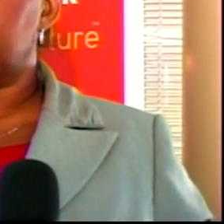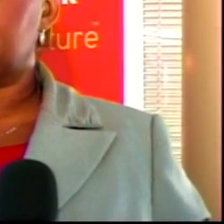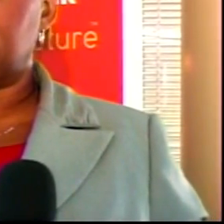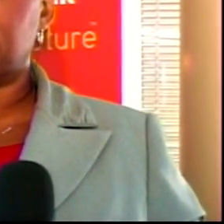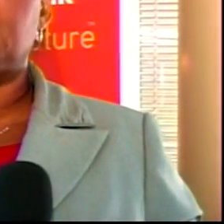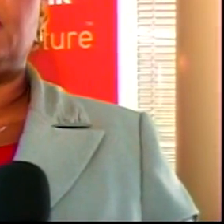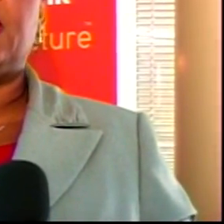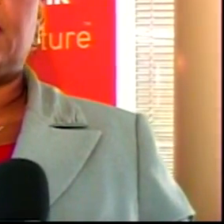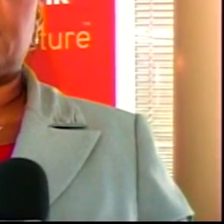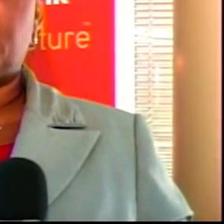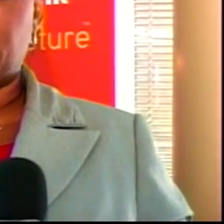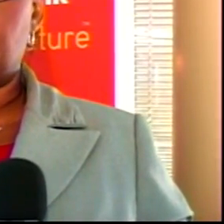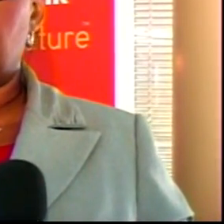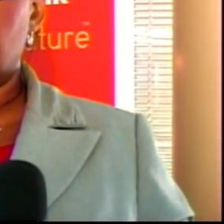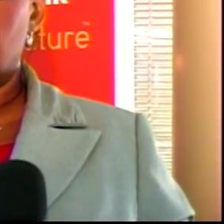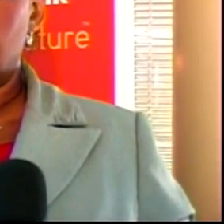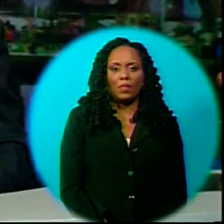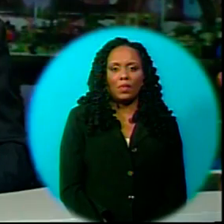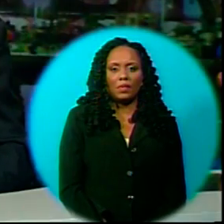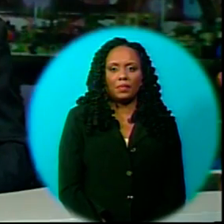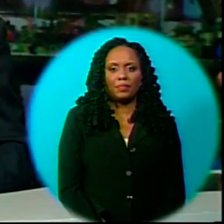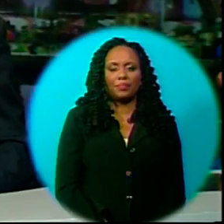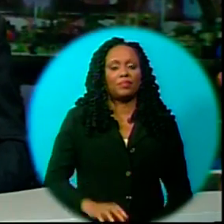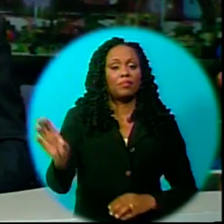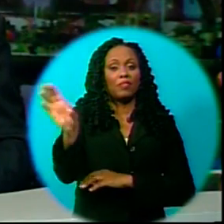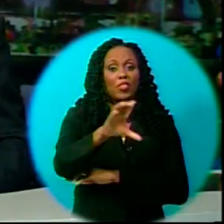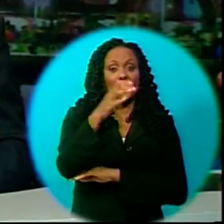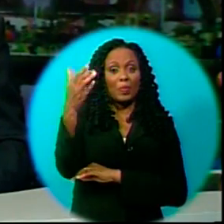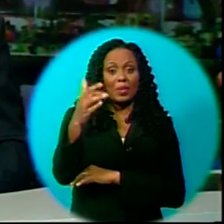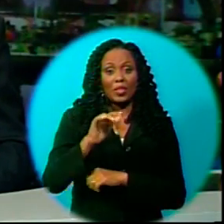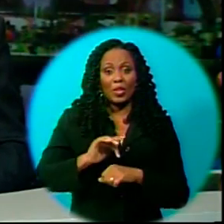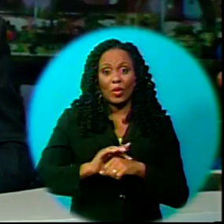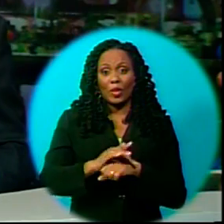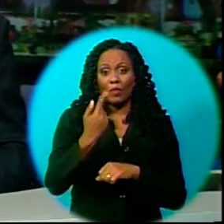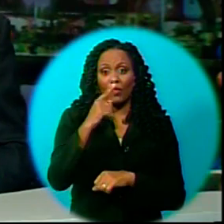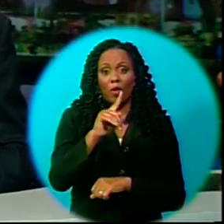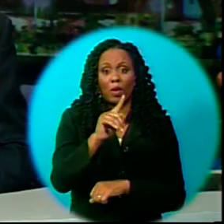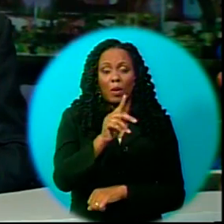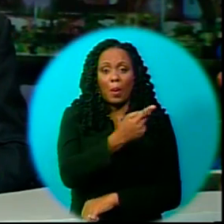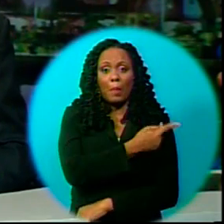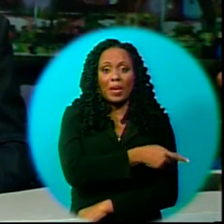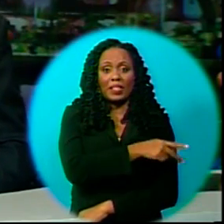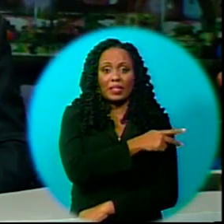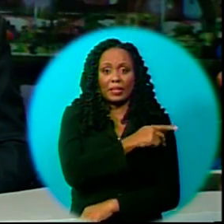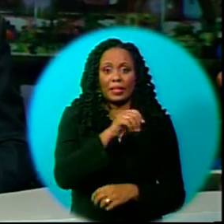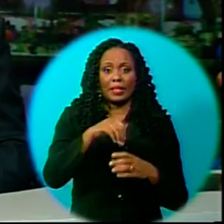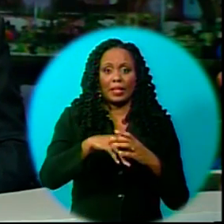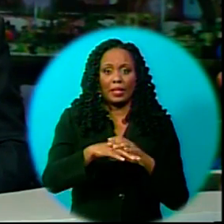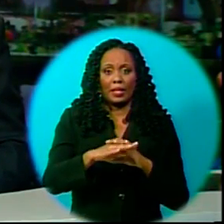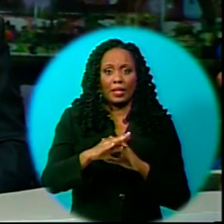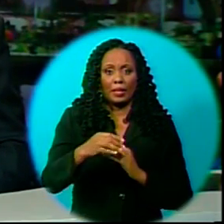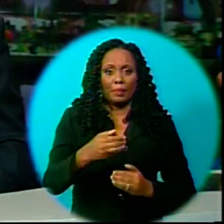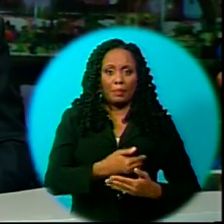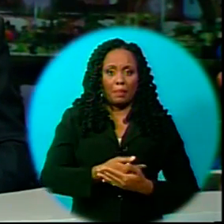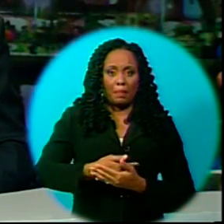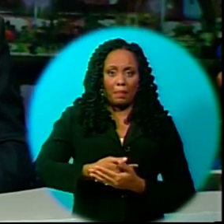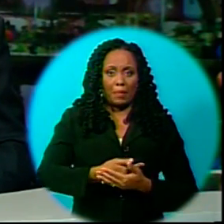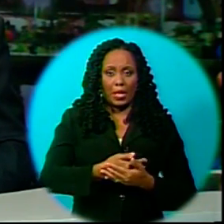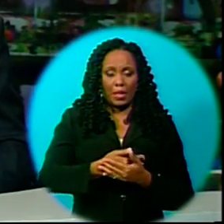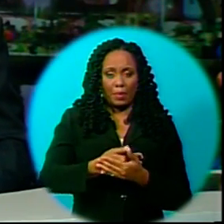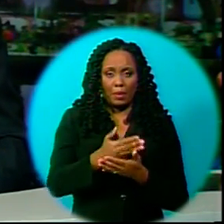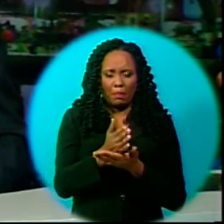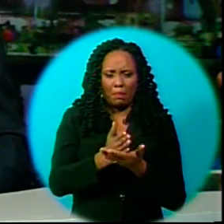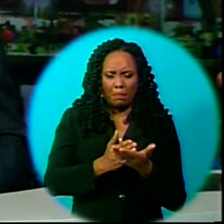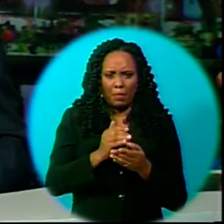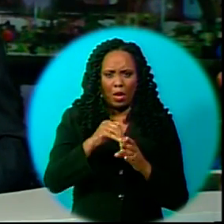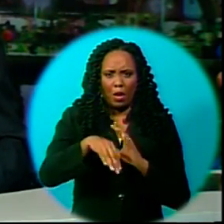and joined the staff to donate gifts as well. Christmas came early for patients in the pediatric ward of the Queen Elizabeth Hospital